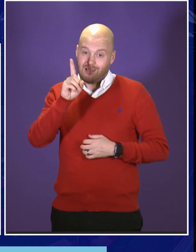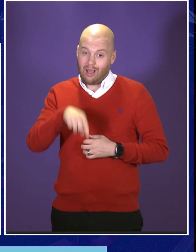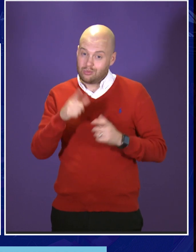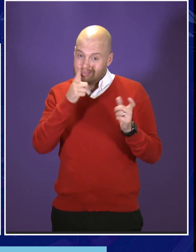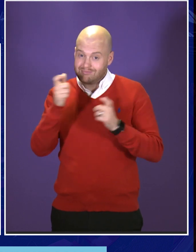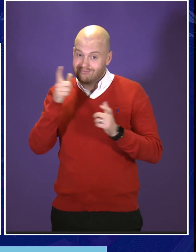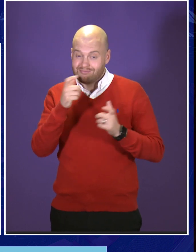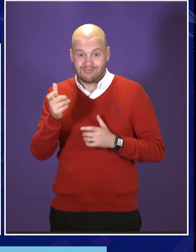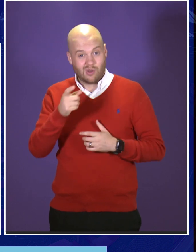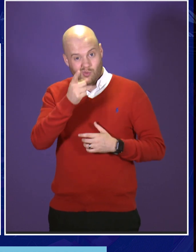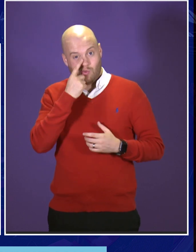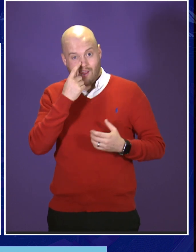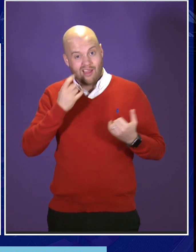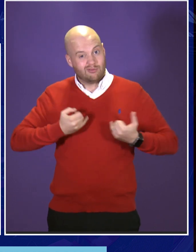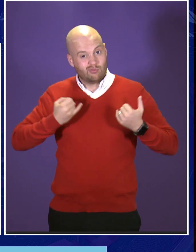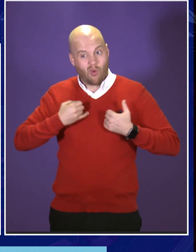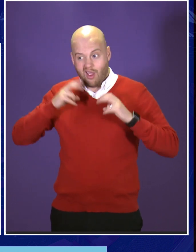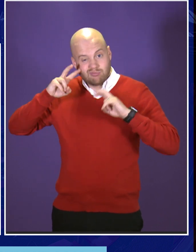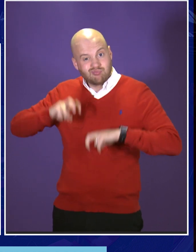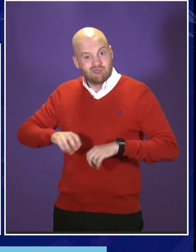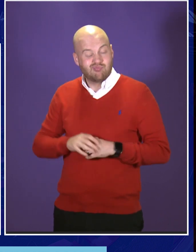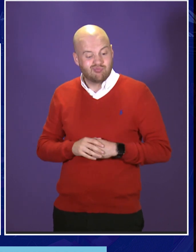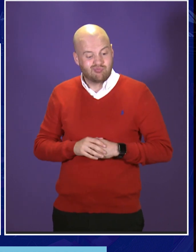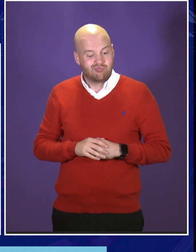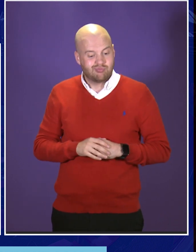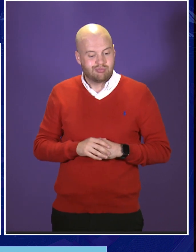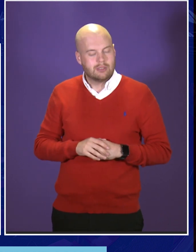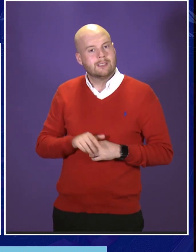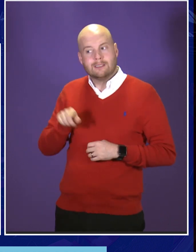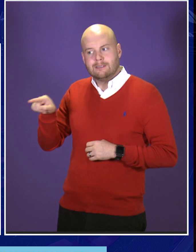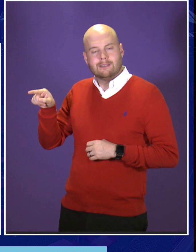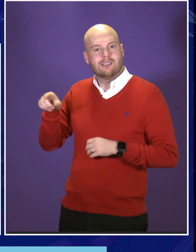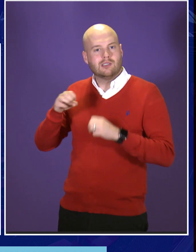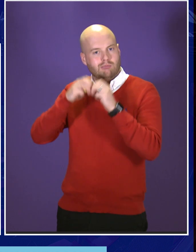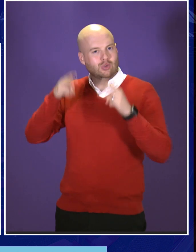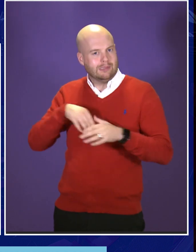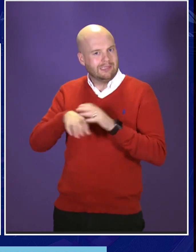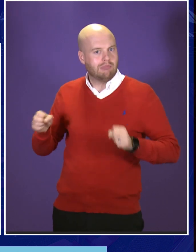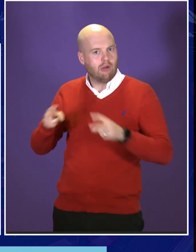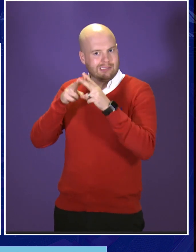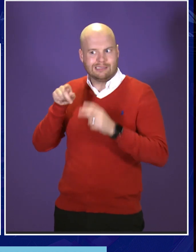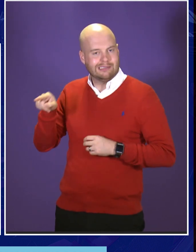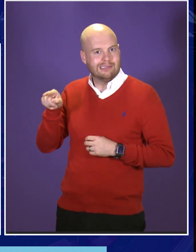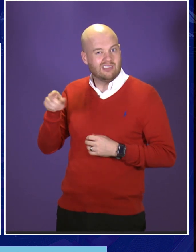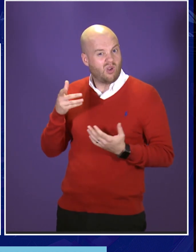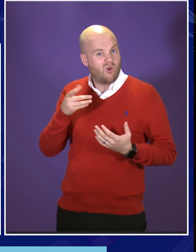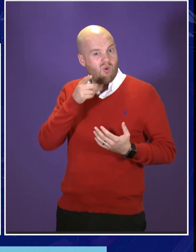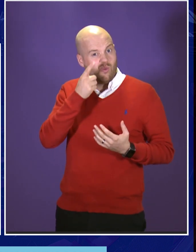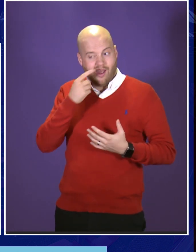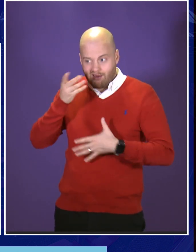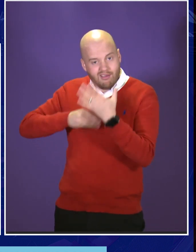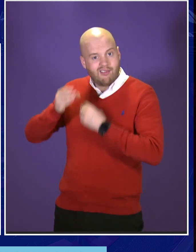of fun experience exploring. What is that? That's the Art Deco Museum in Paris. So you can actually just go through it and have a fun experience